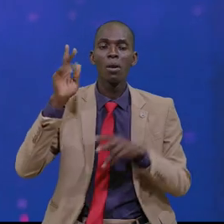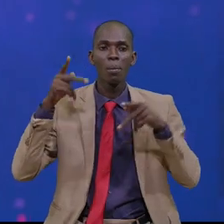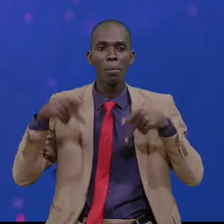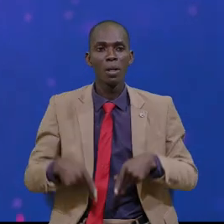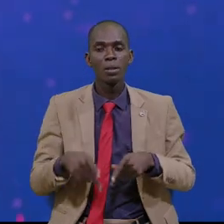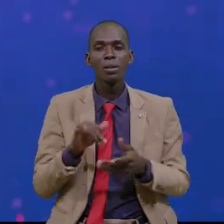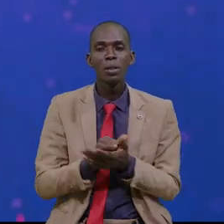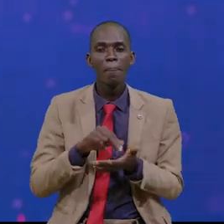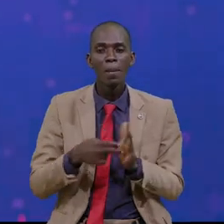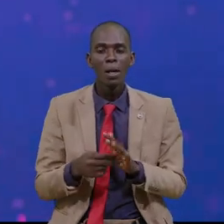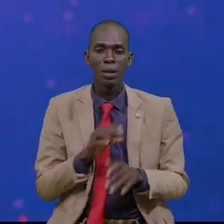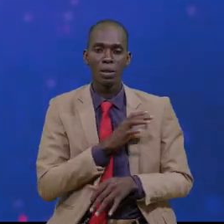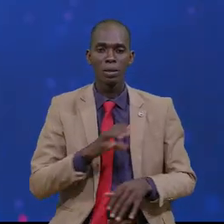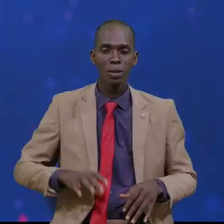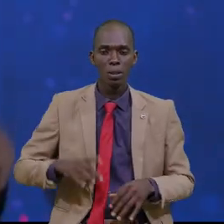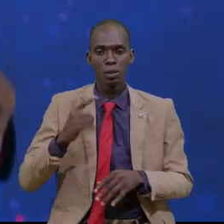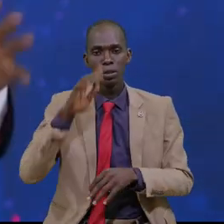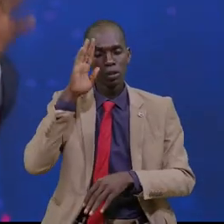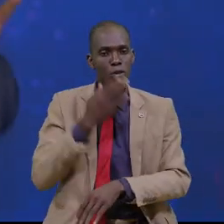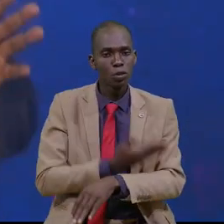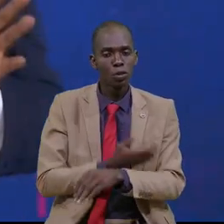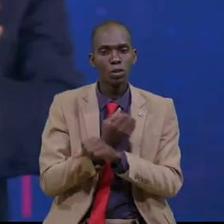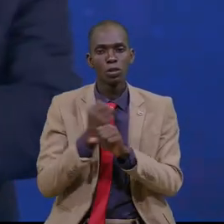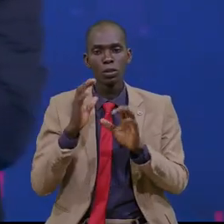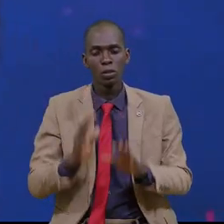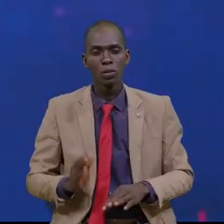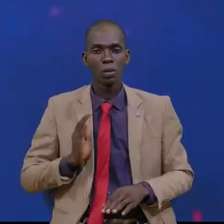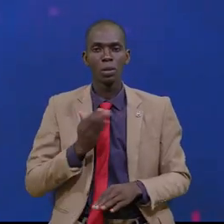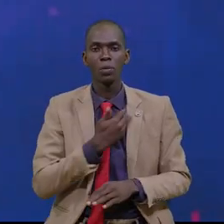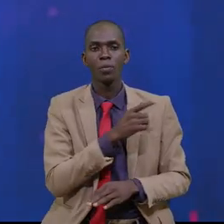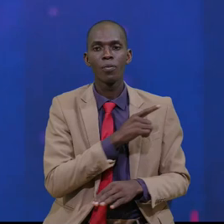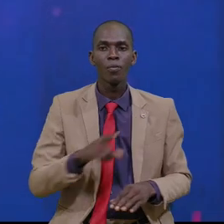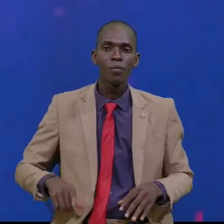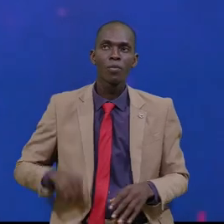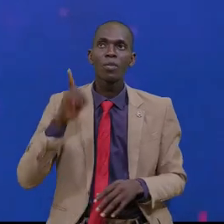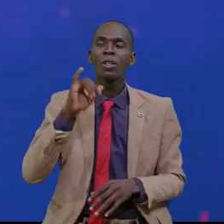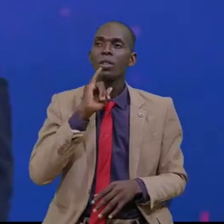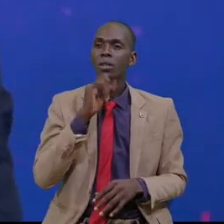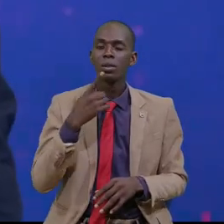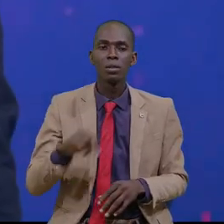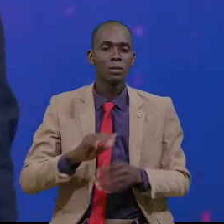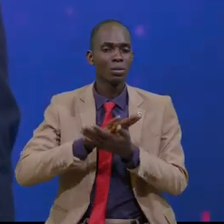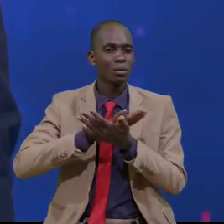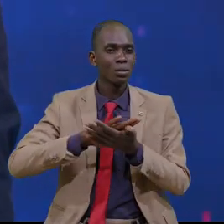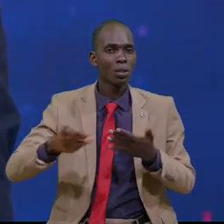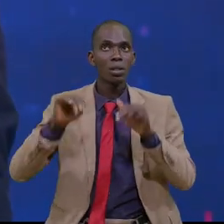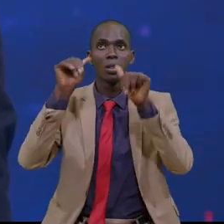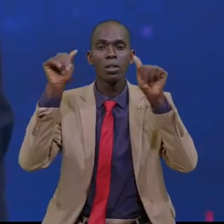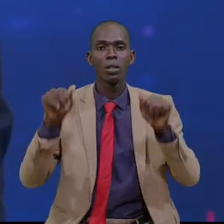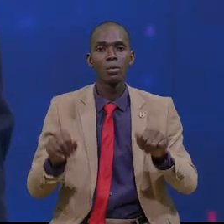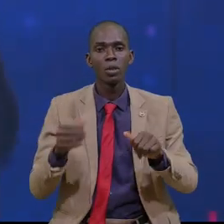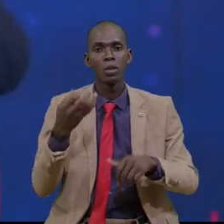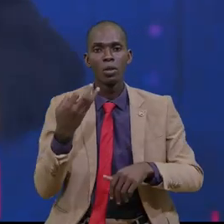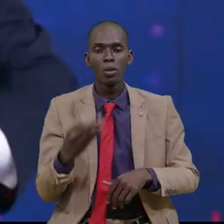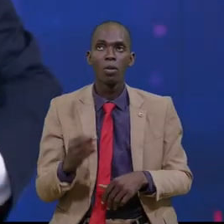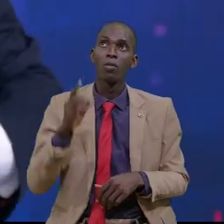the Son, the Savior, our Lord, is the express image of God's